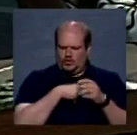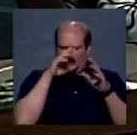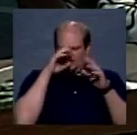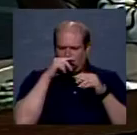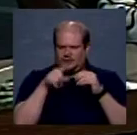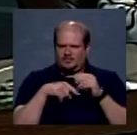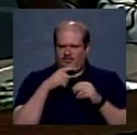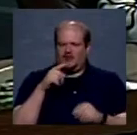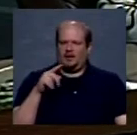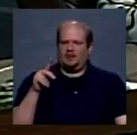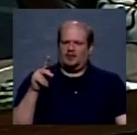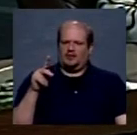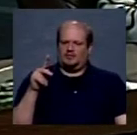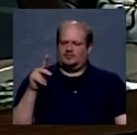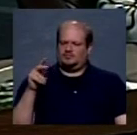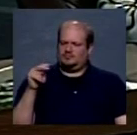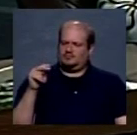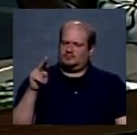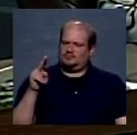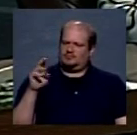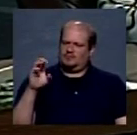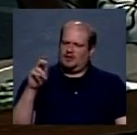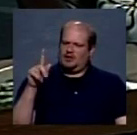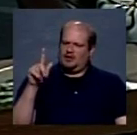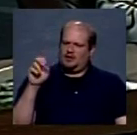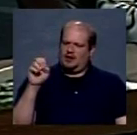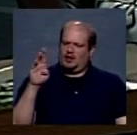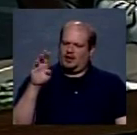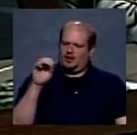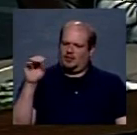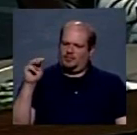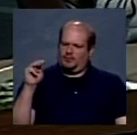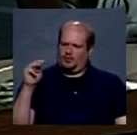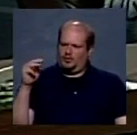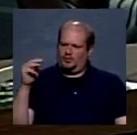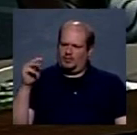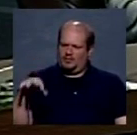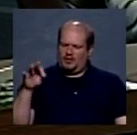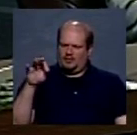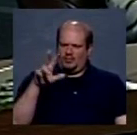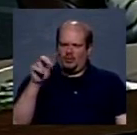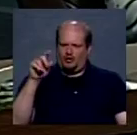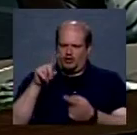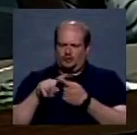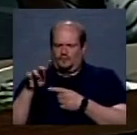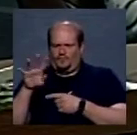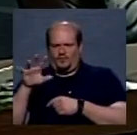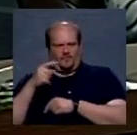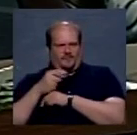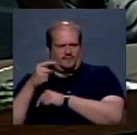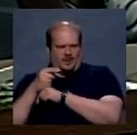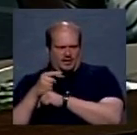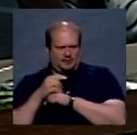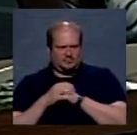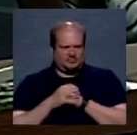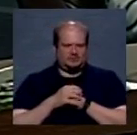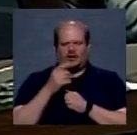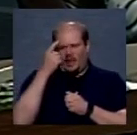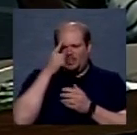knuckle boom pickups? That can be anywhere to 30 to 45 days. I thought you'd said that, 30 to 45